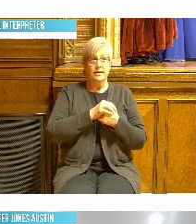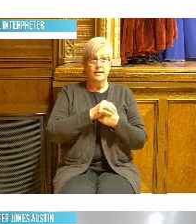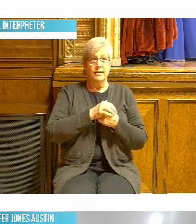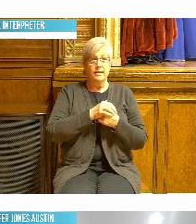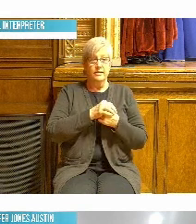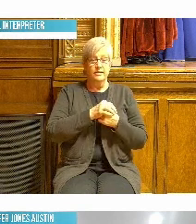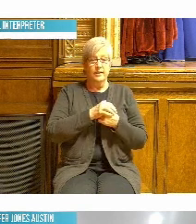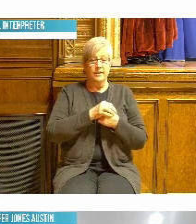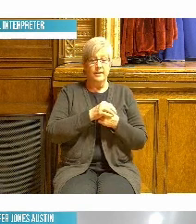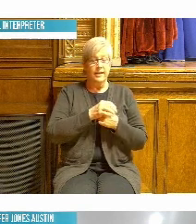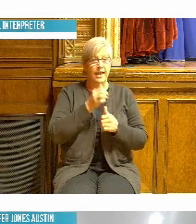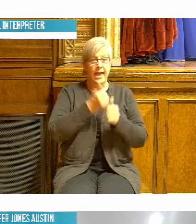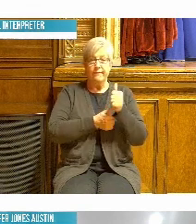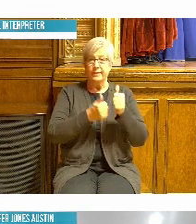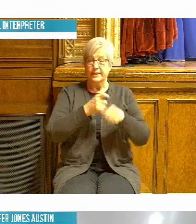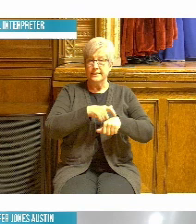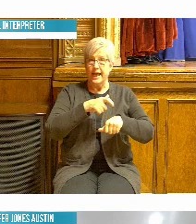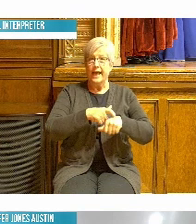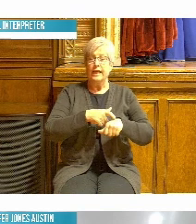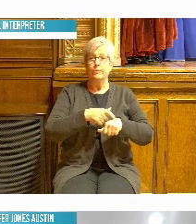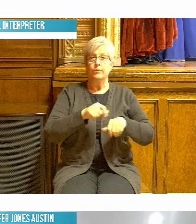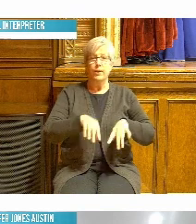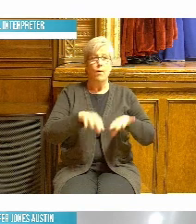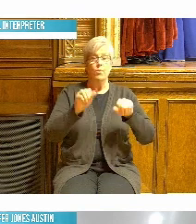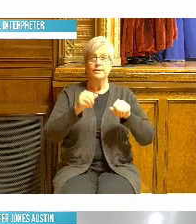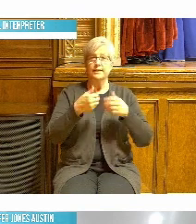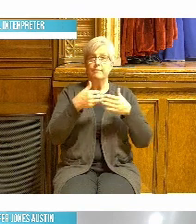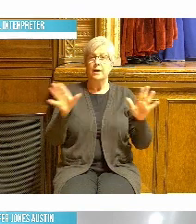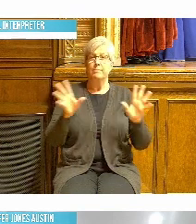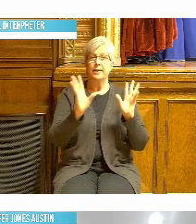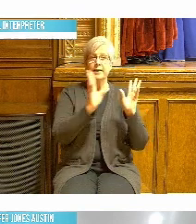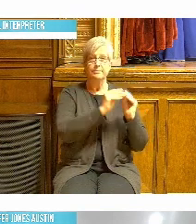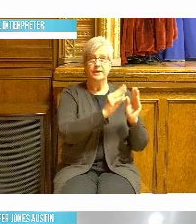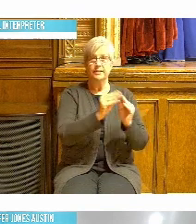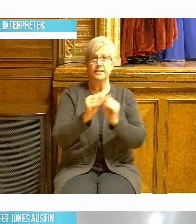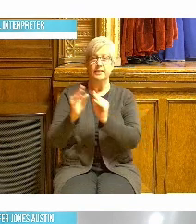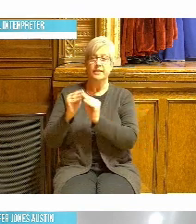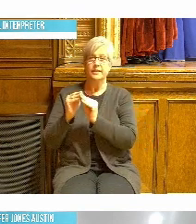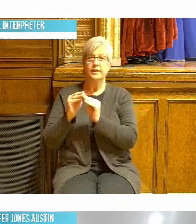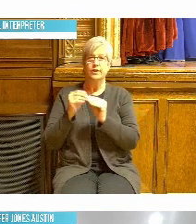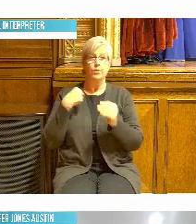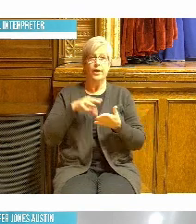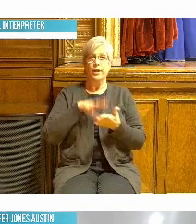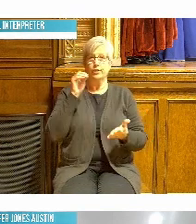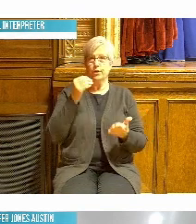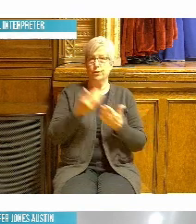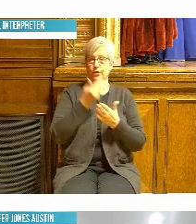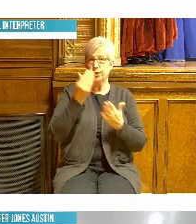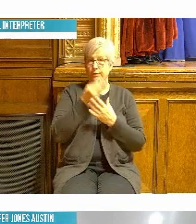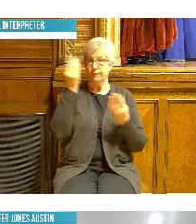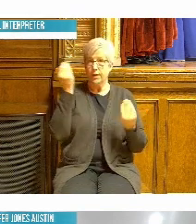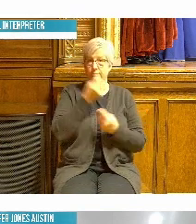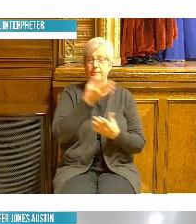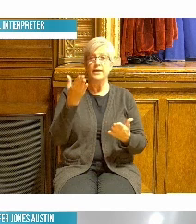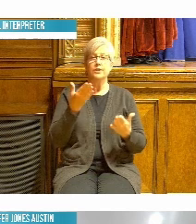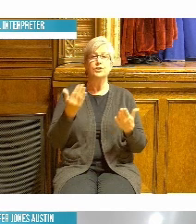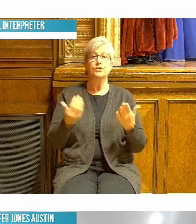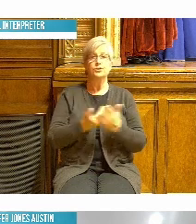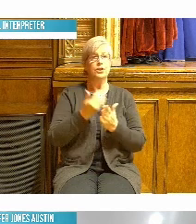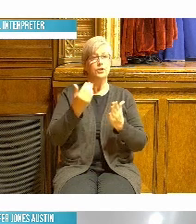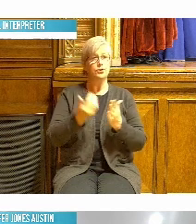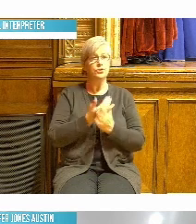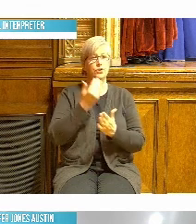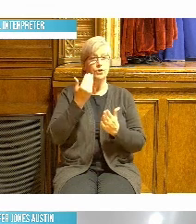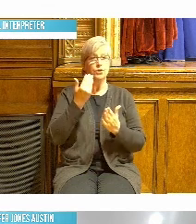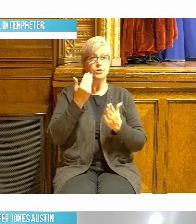Every public hearing brings new information, new emphasis to